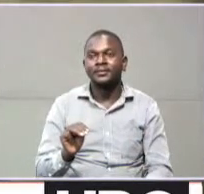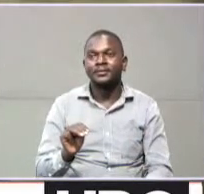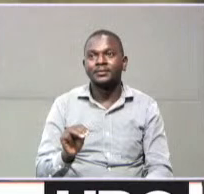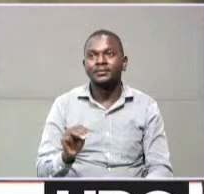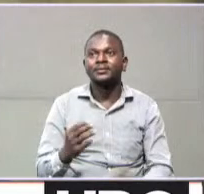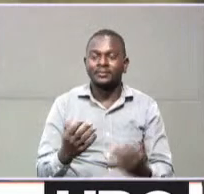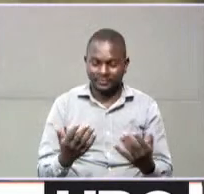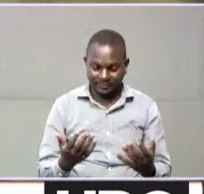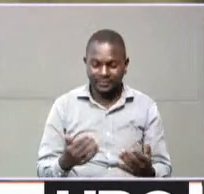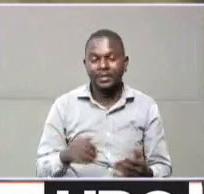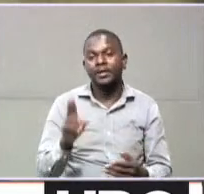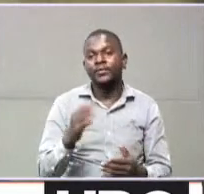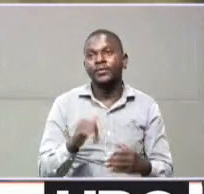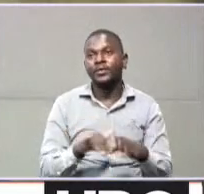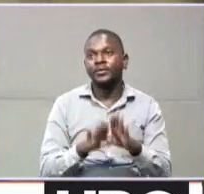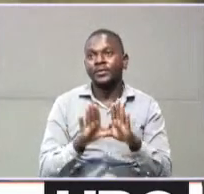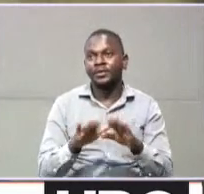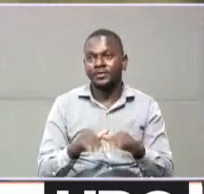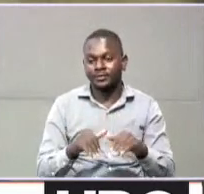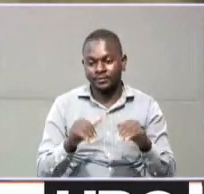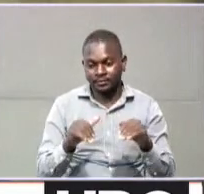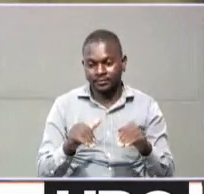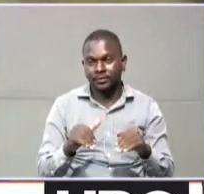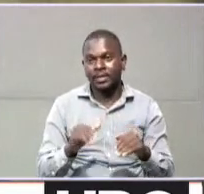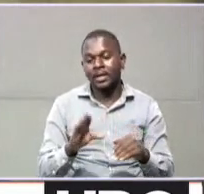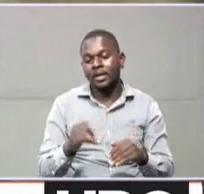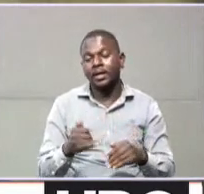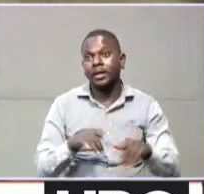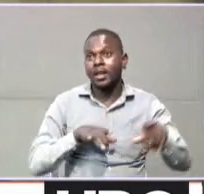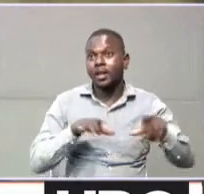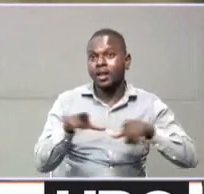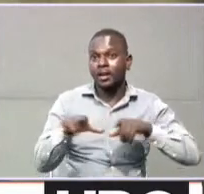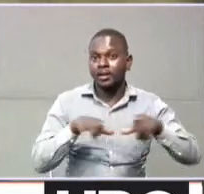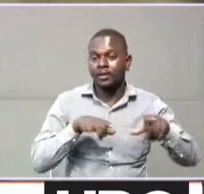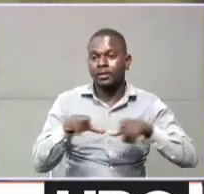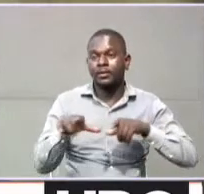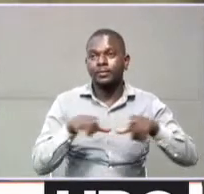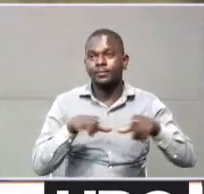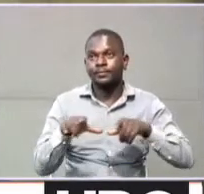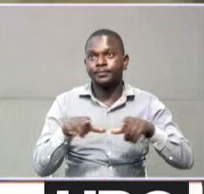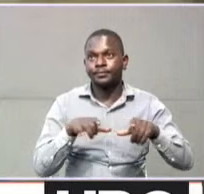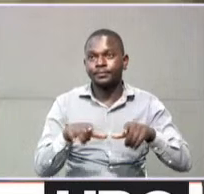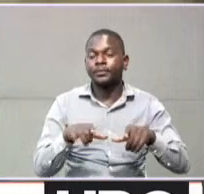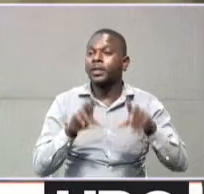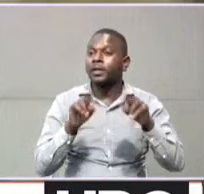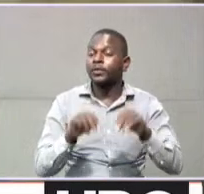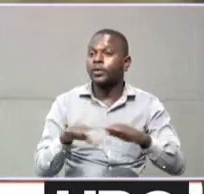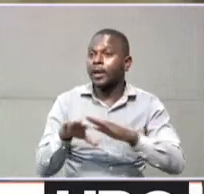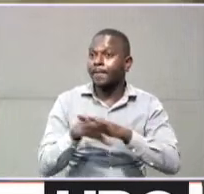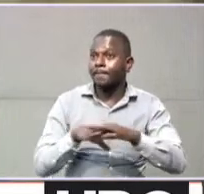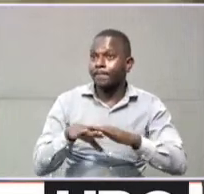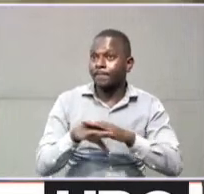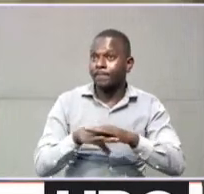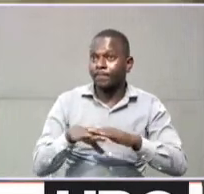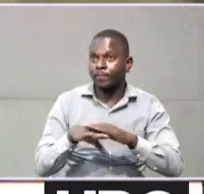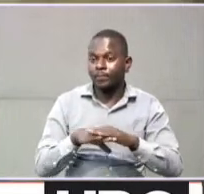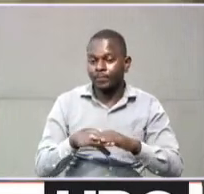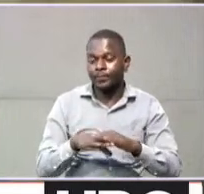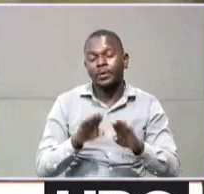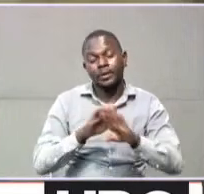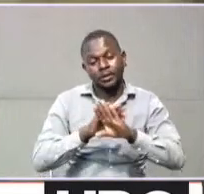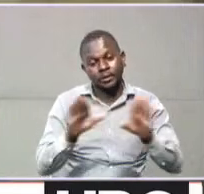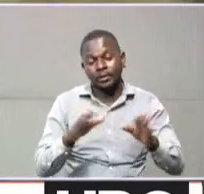so so correct with that any language which is not based on career